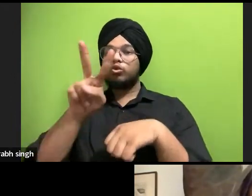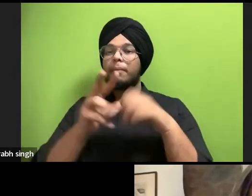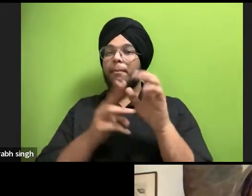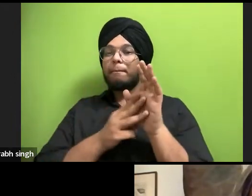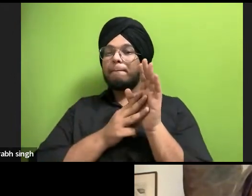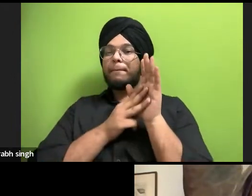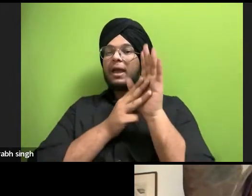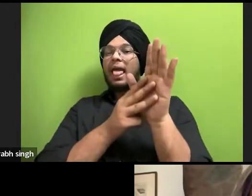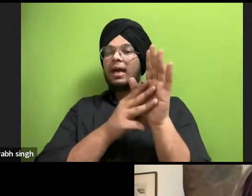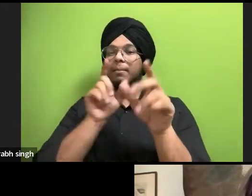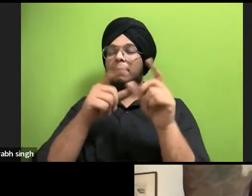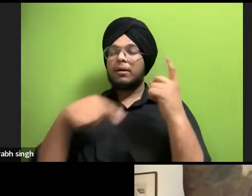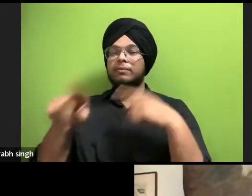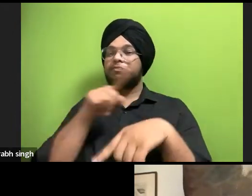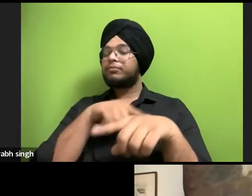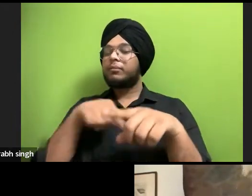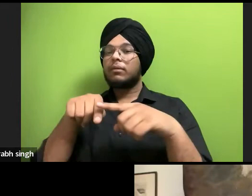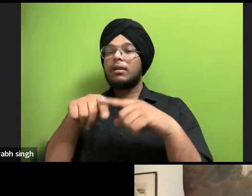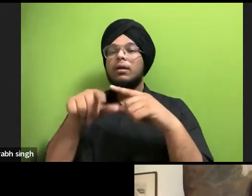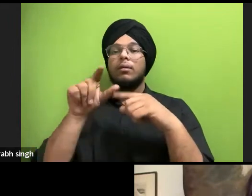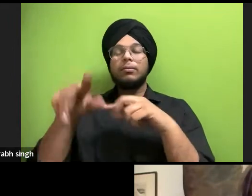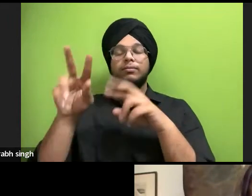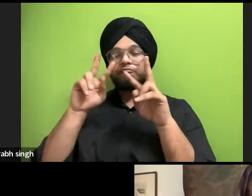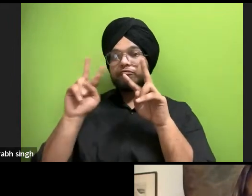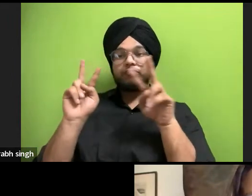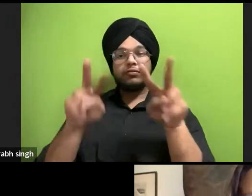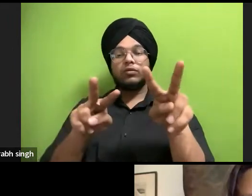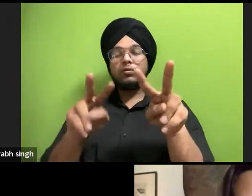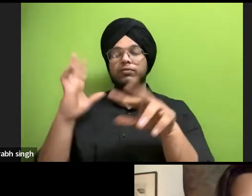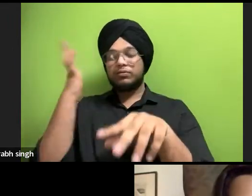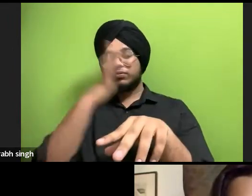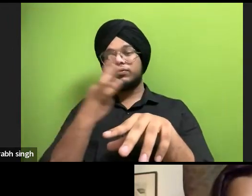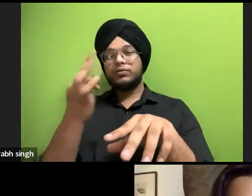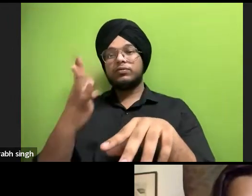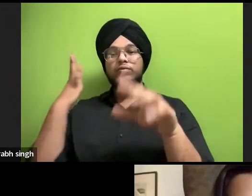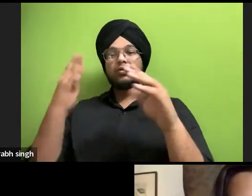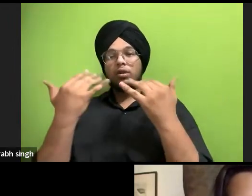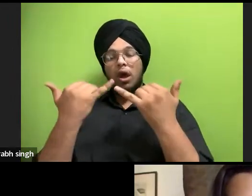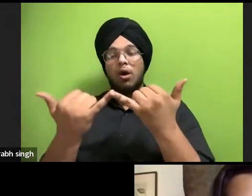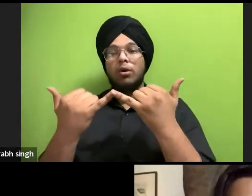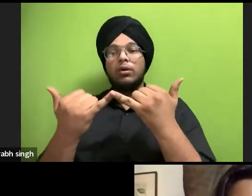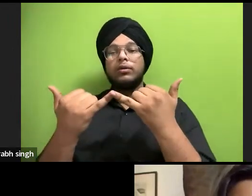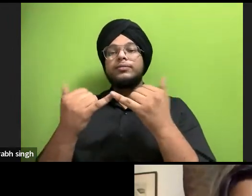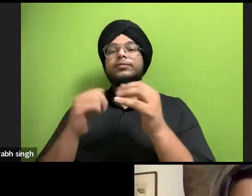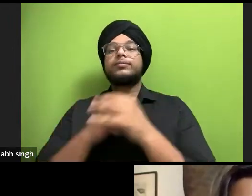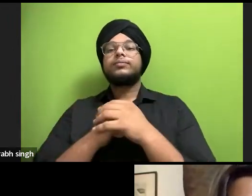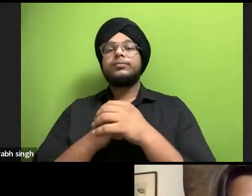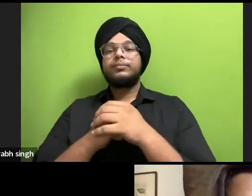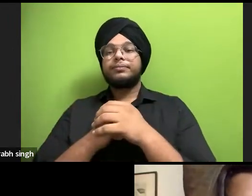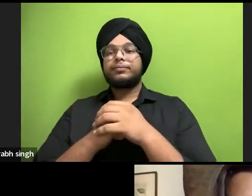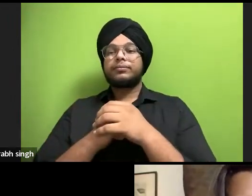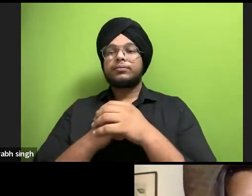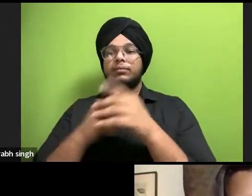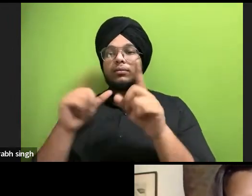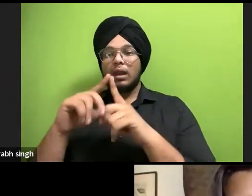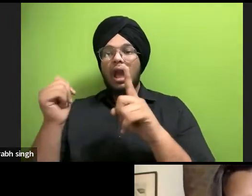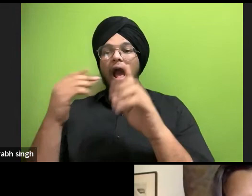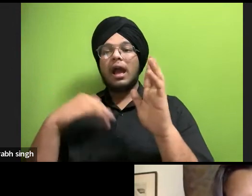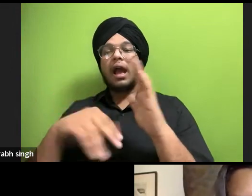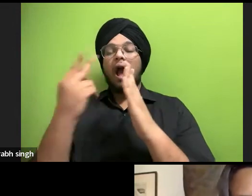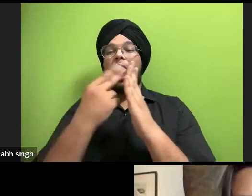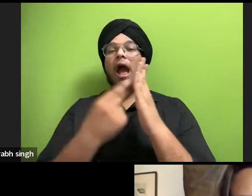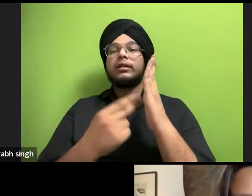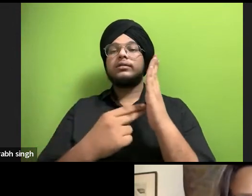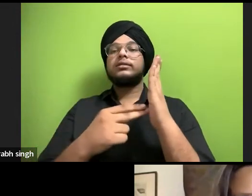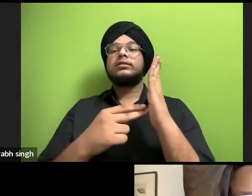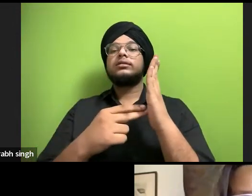has brought a whole range of museum experience to her current position from her former roles as Deputy Director of the Art Gallery of New